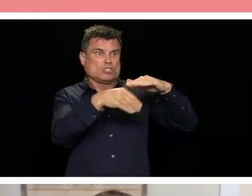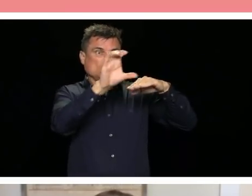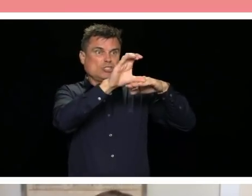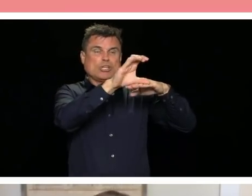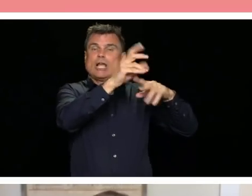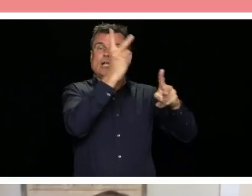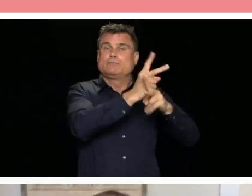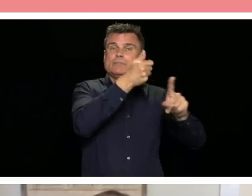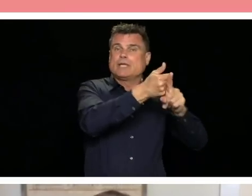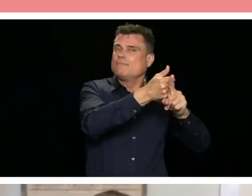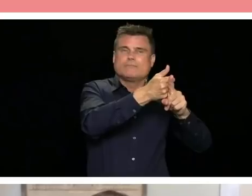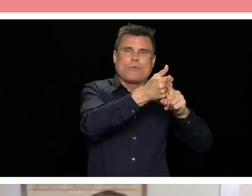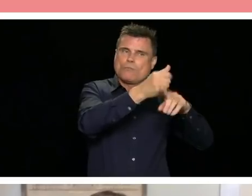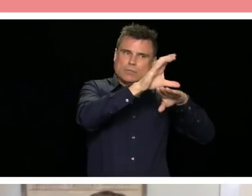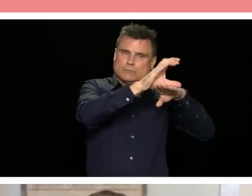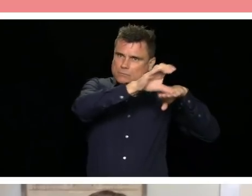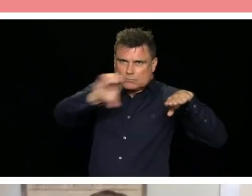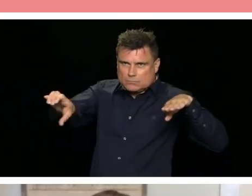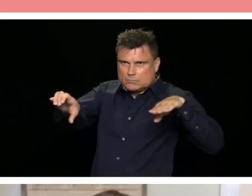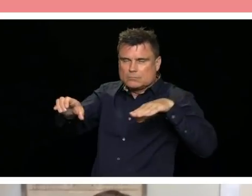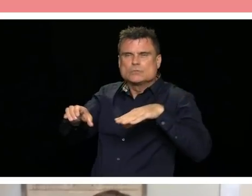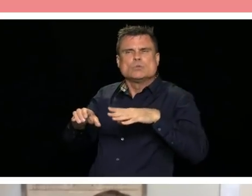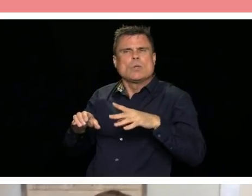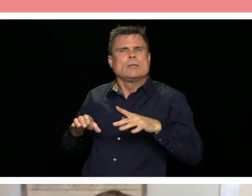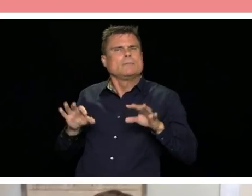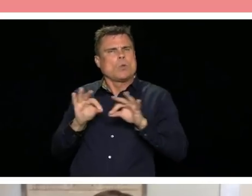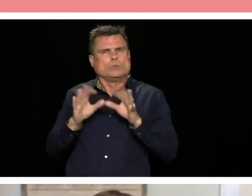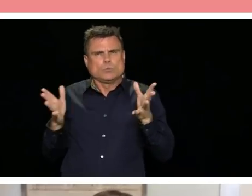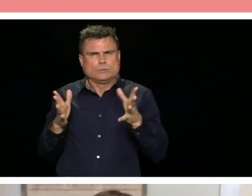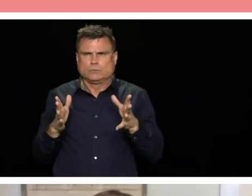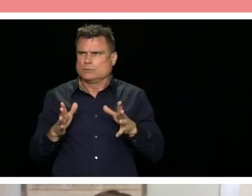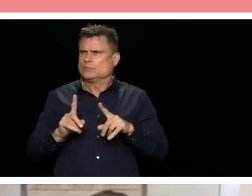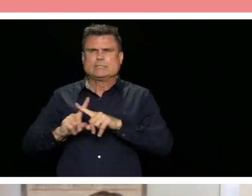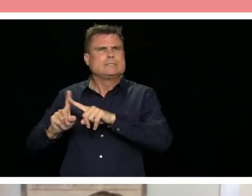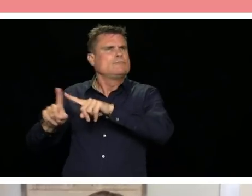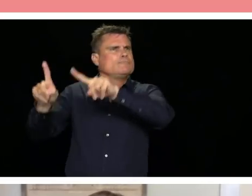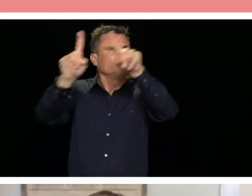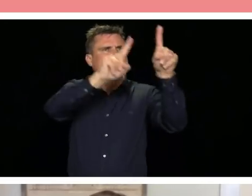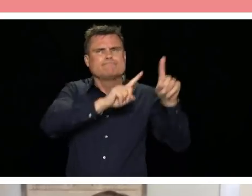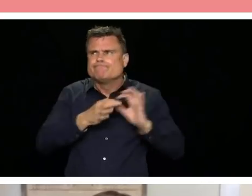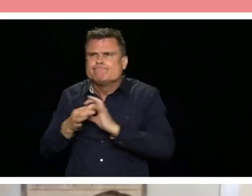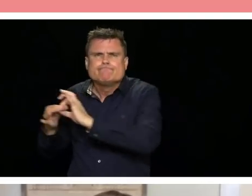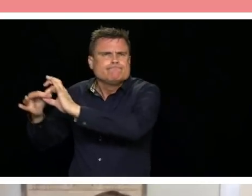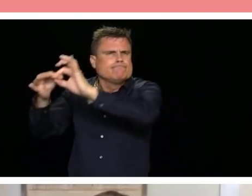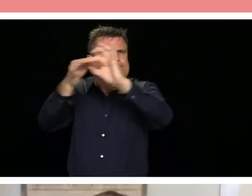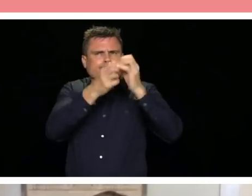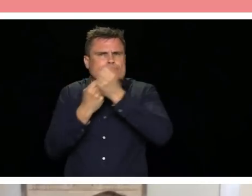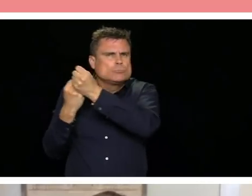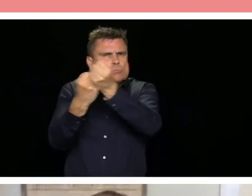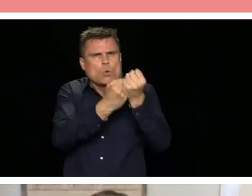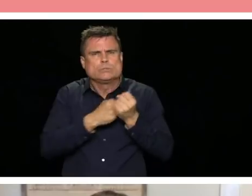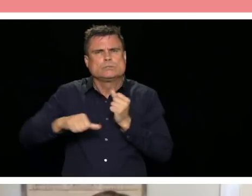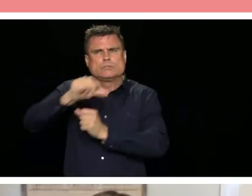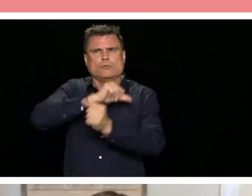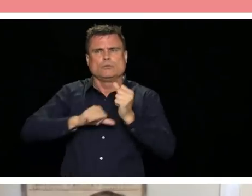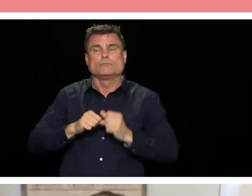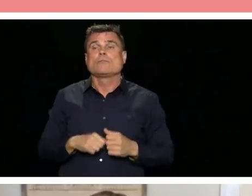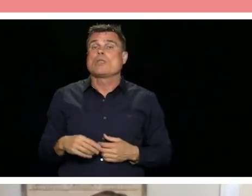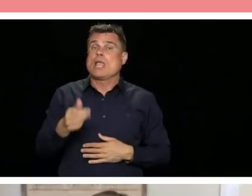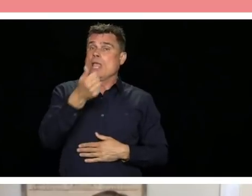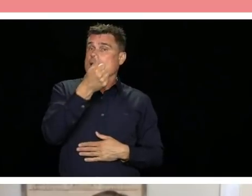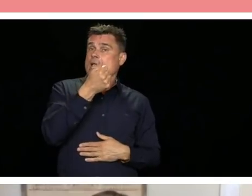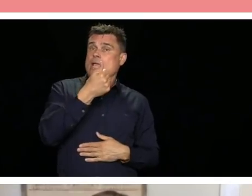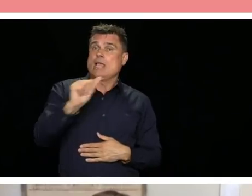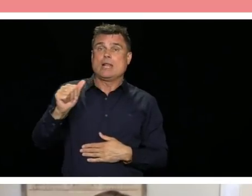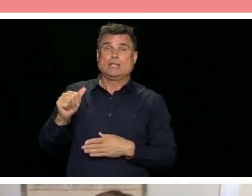We also want to encourage all the early childhood educators to utilize all the other provincial and federal funding that's available to support workers